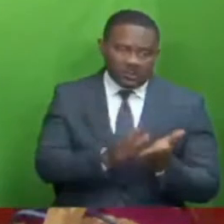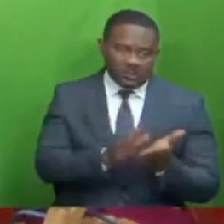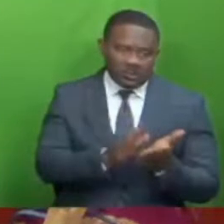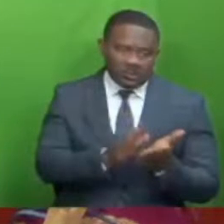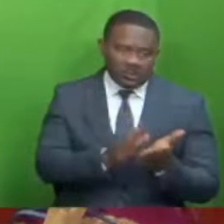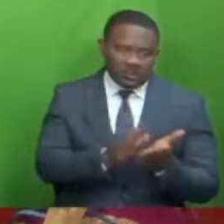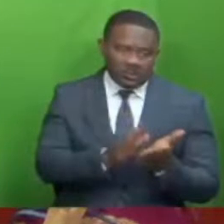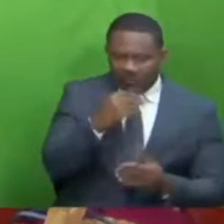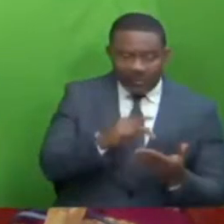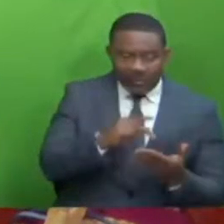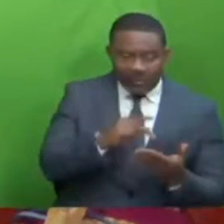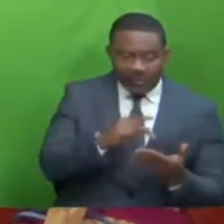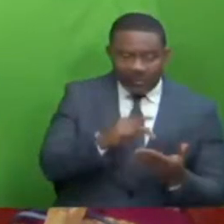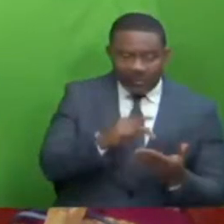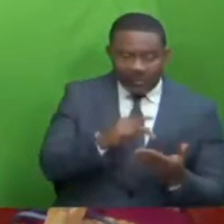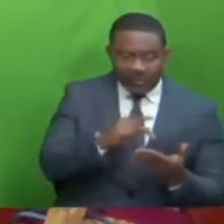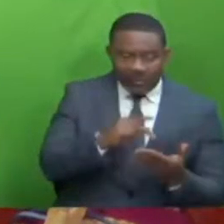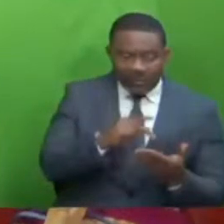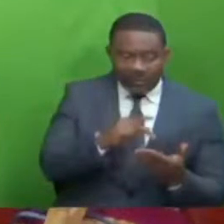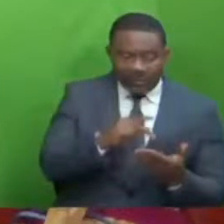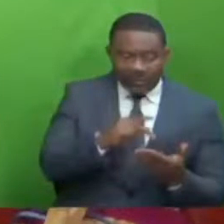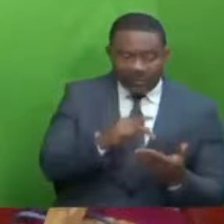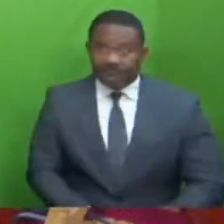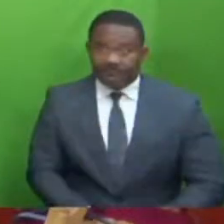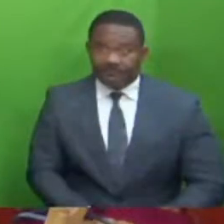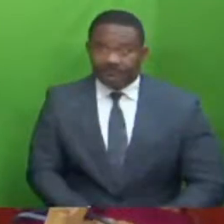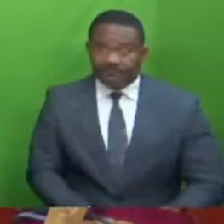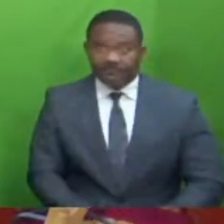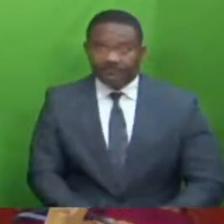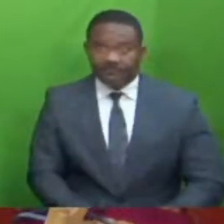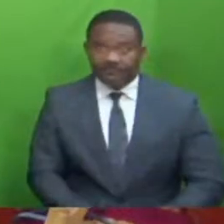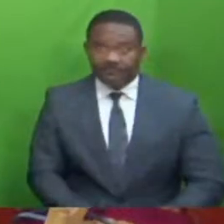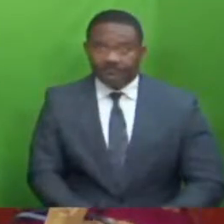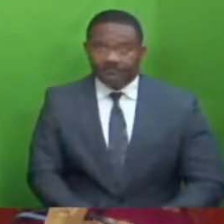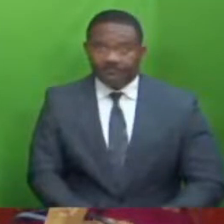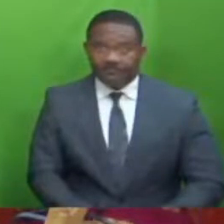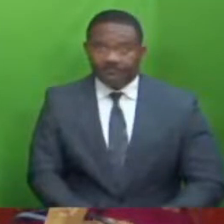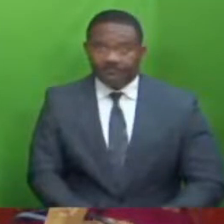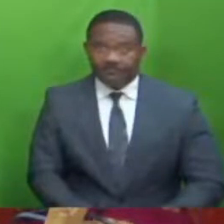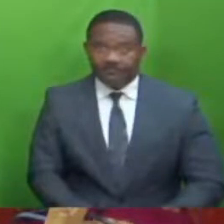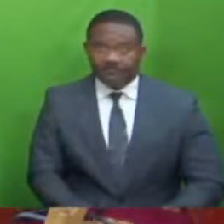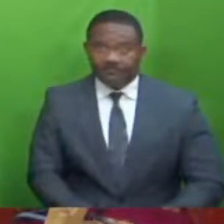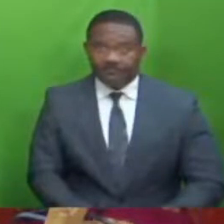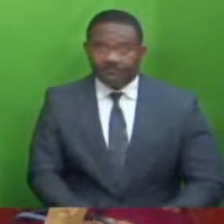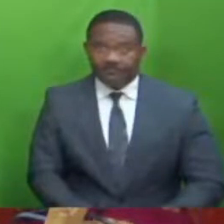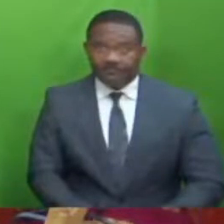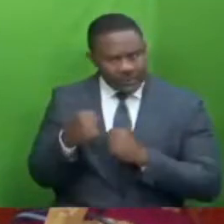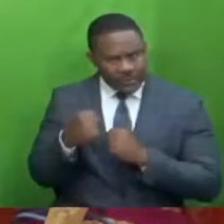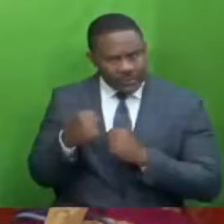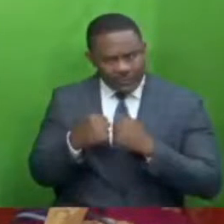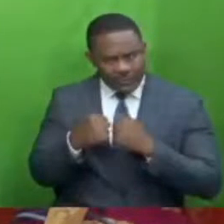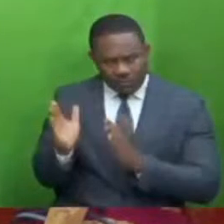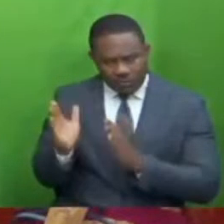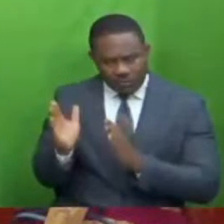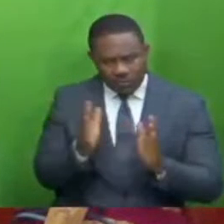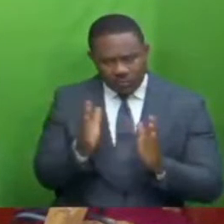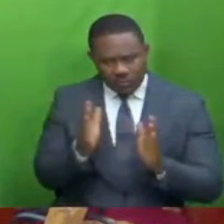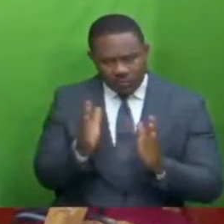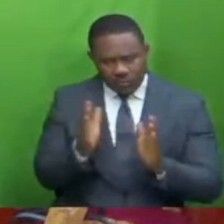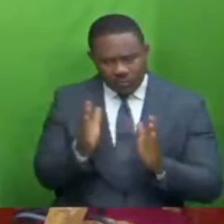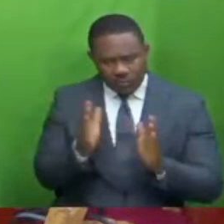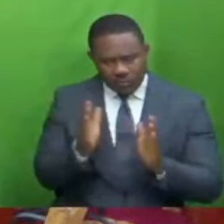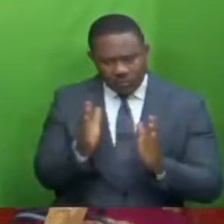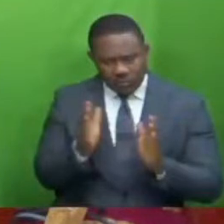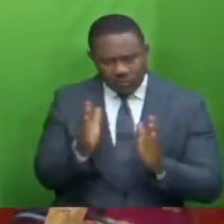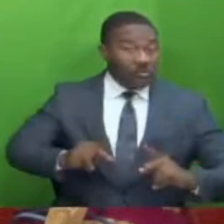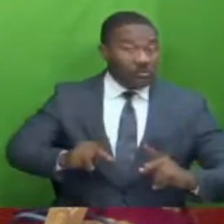3, strong and ambitious structural reforms in tax policy, revenue administration, public financial